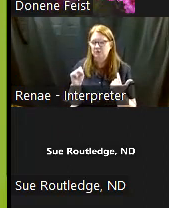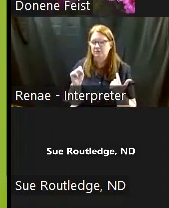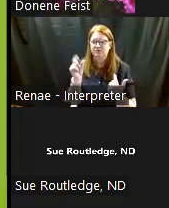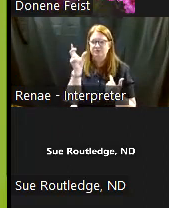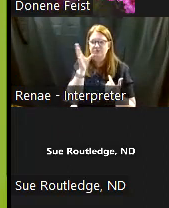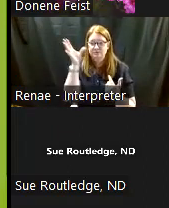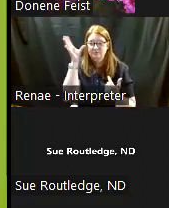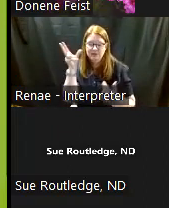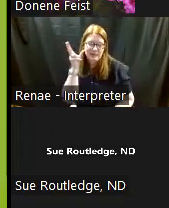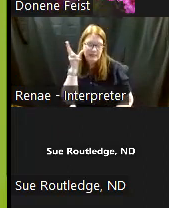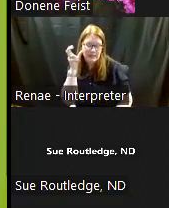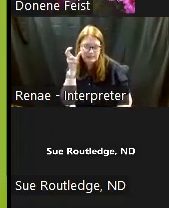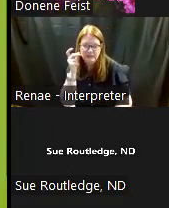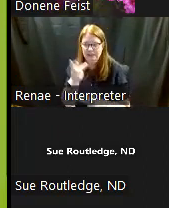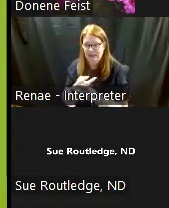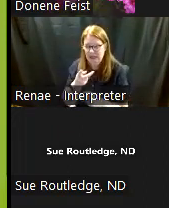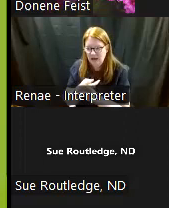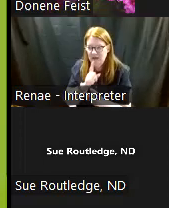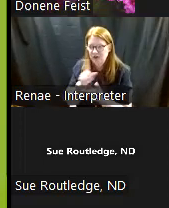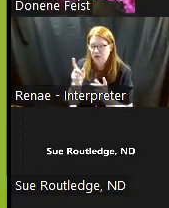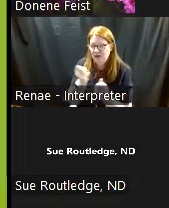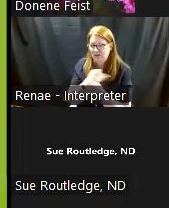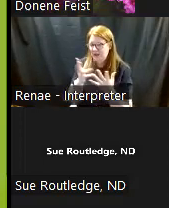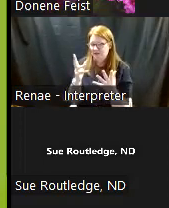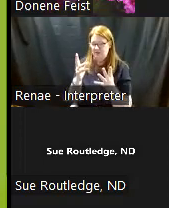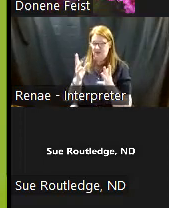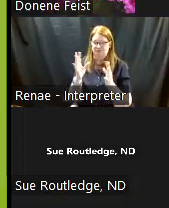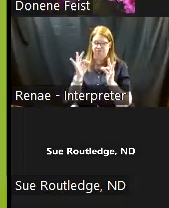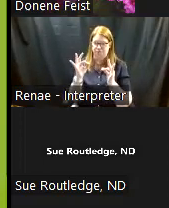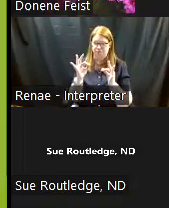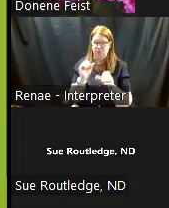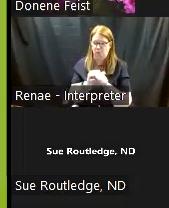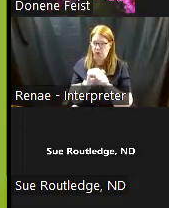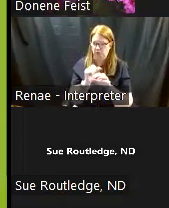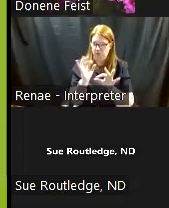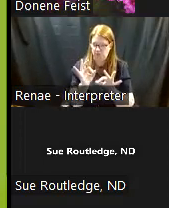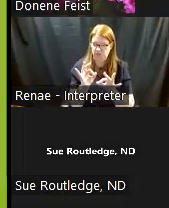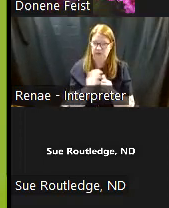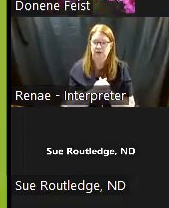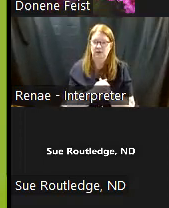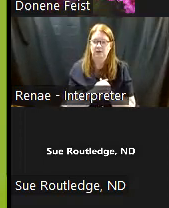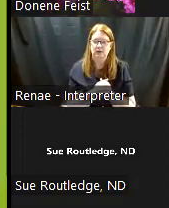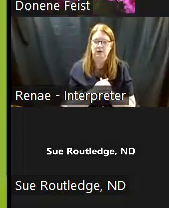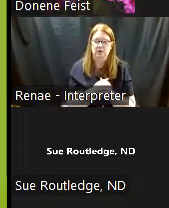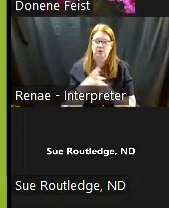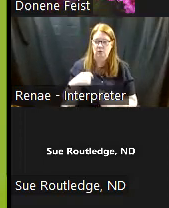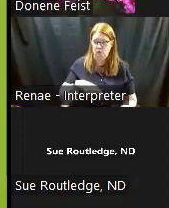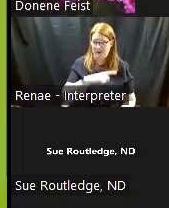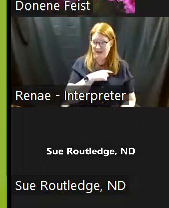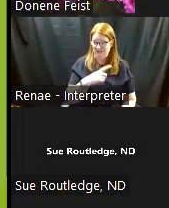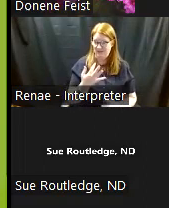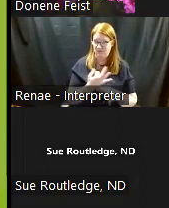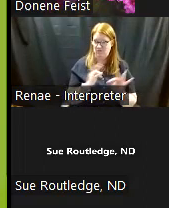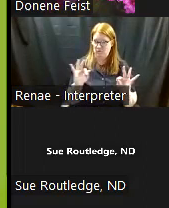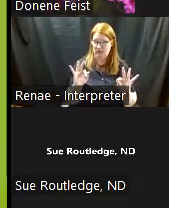hearing aids and take care of the hearing aids, make sure they're working well. The way our account is set up, we get a free microphone